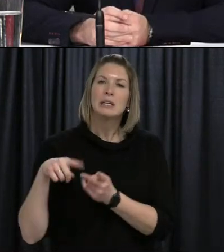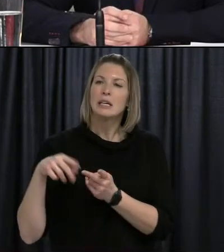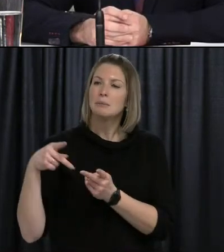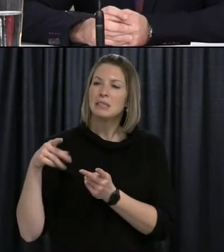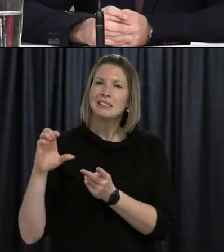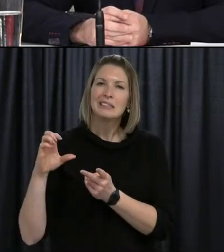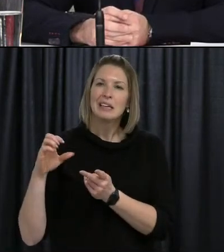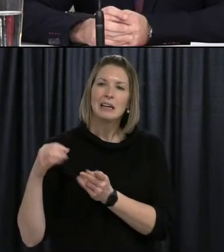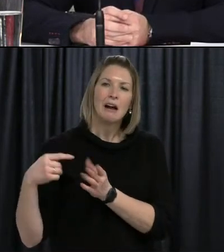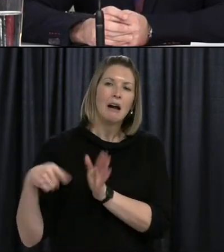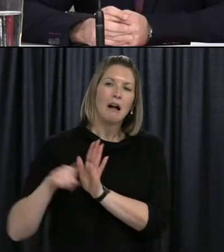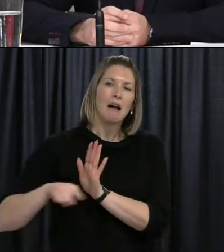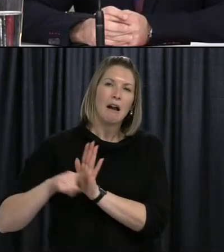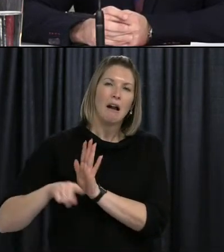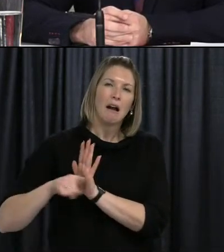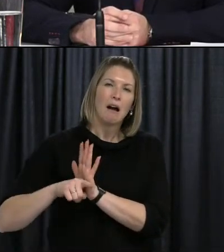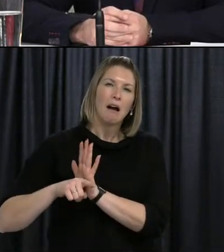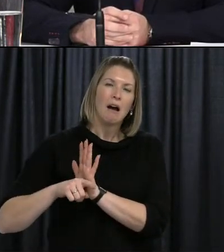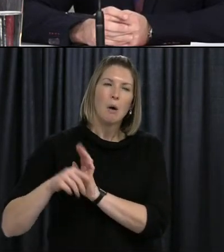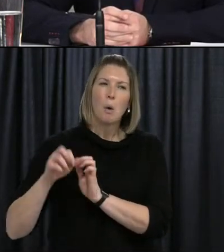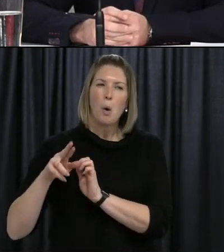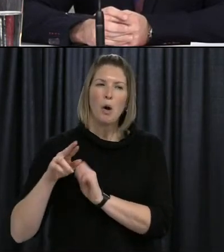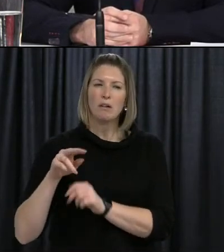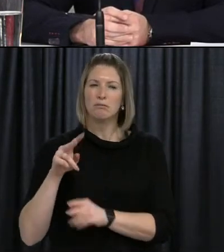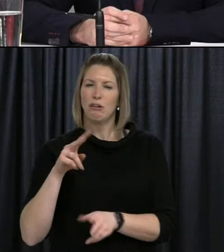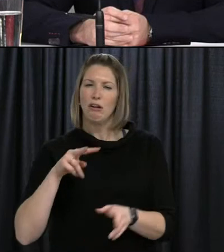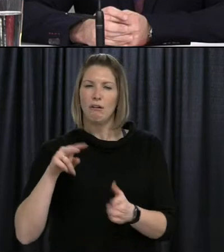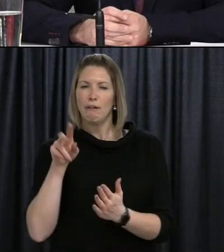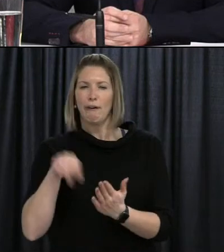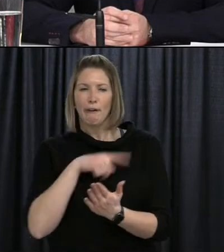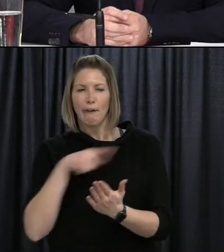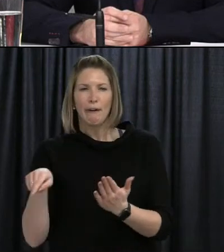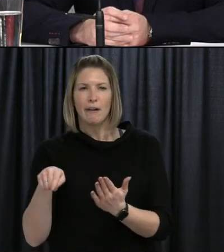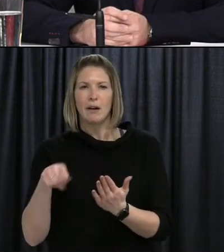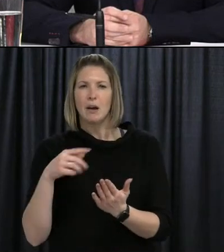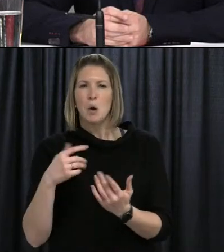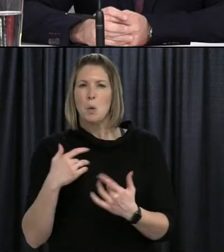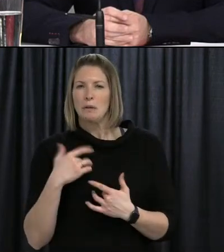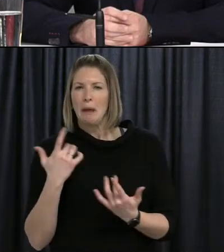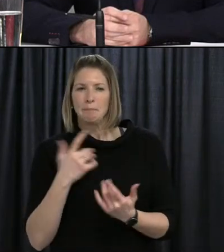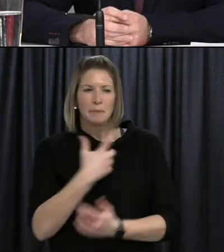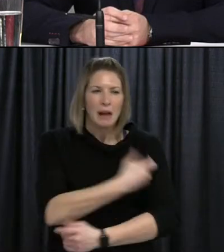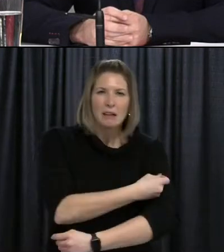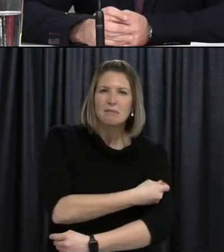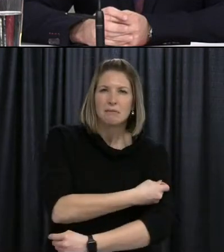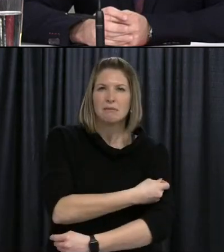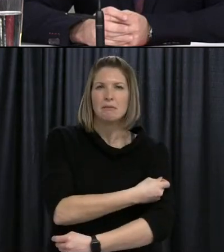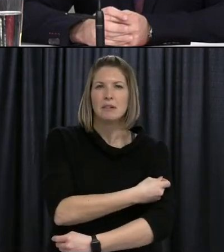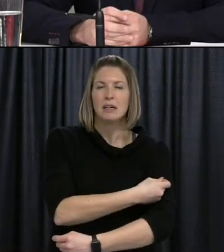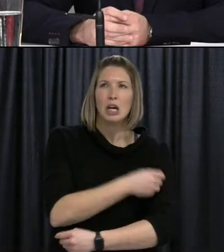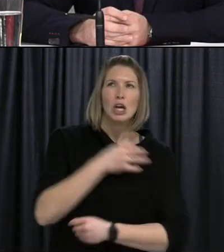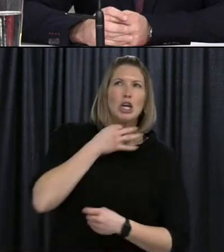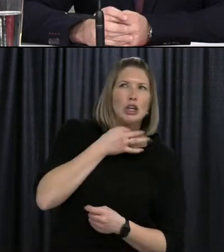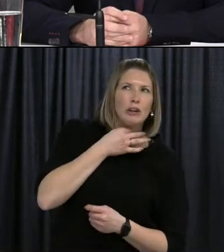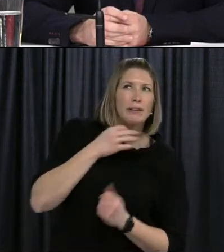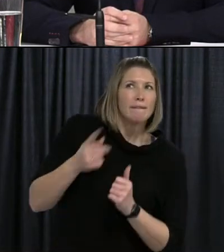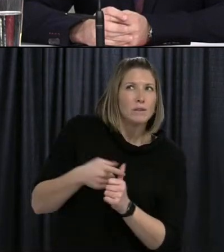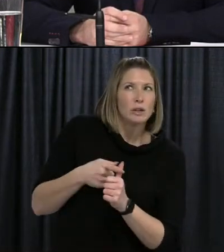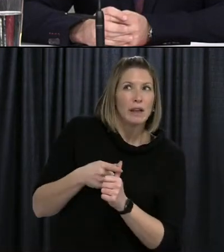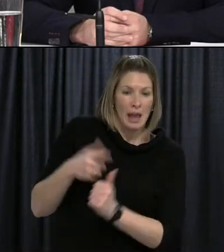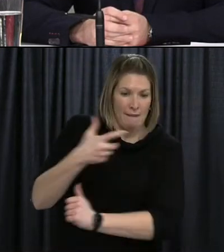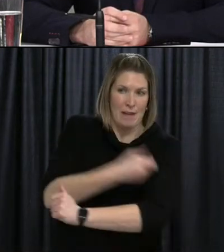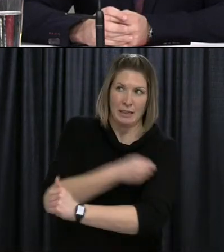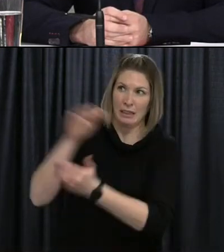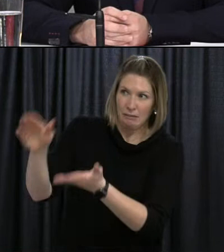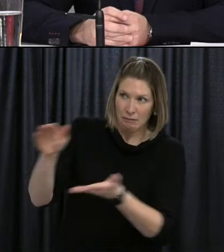Has there been any kind of delay in, or are we getting the vaccine as quickly as you'd like, the shipments, the deliveries? And is